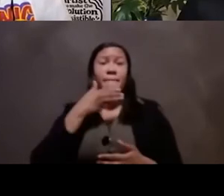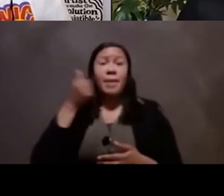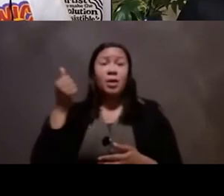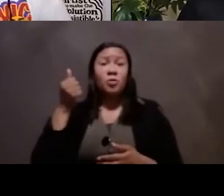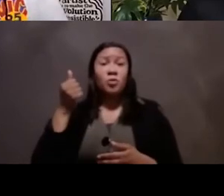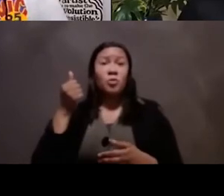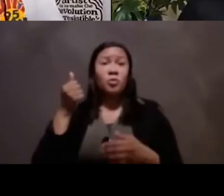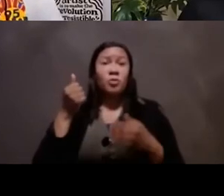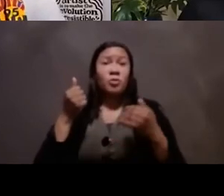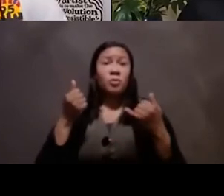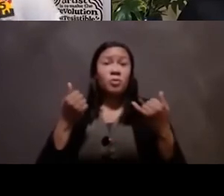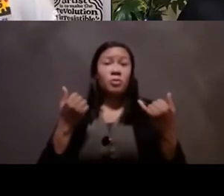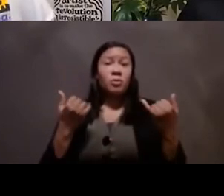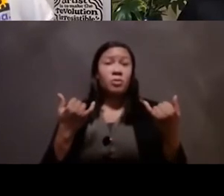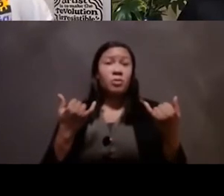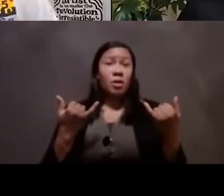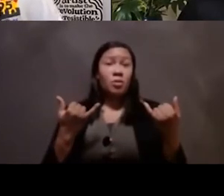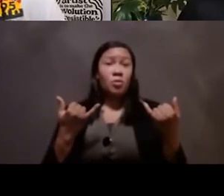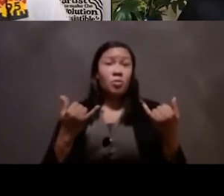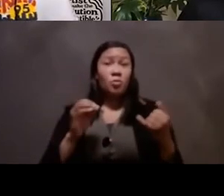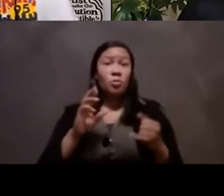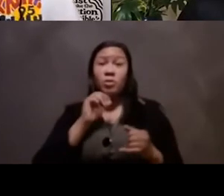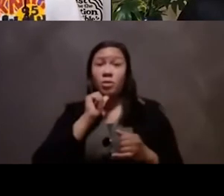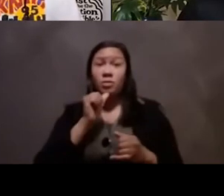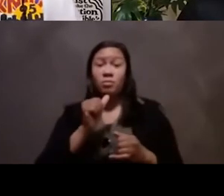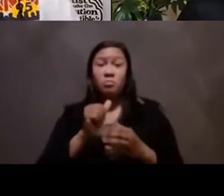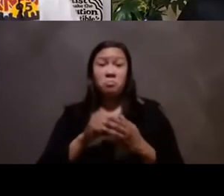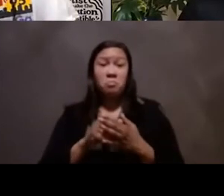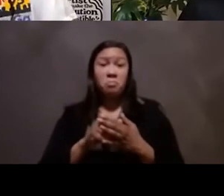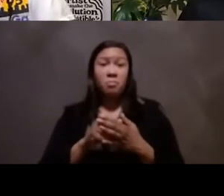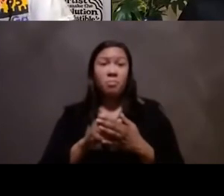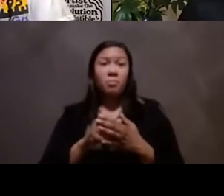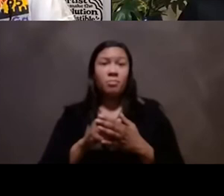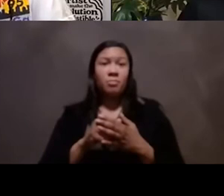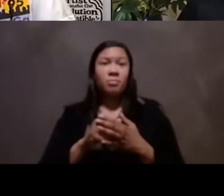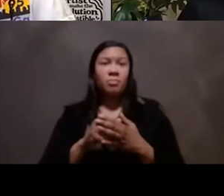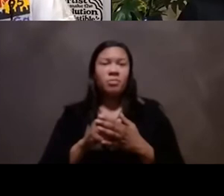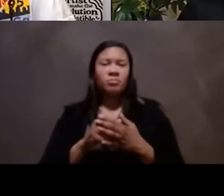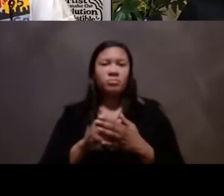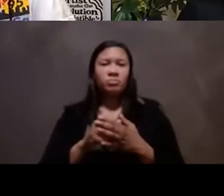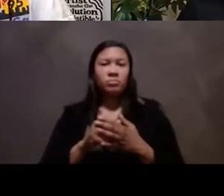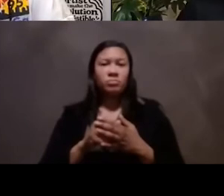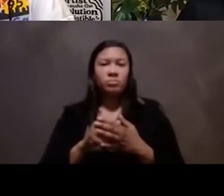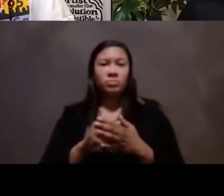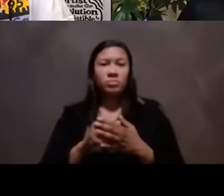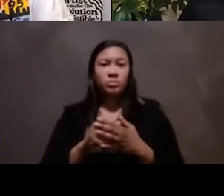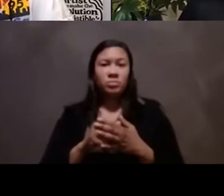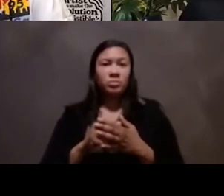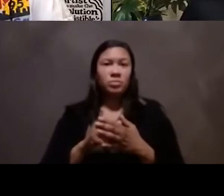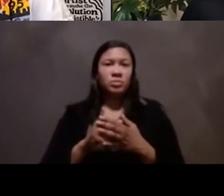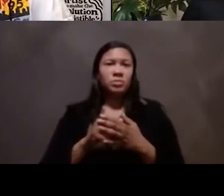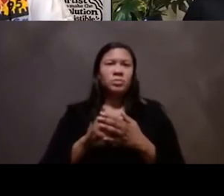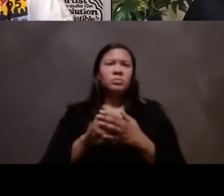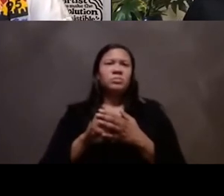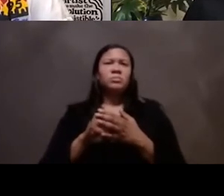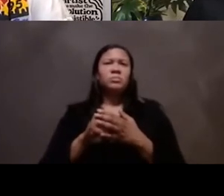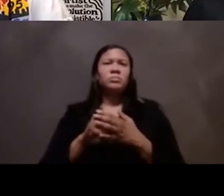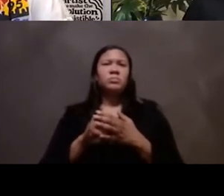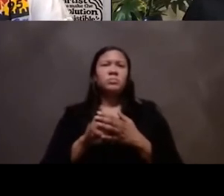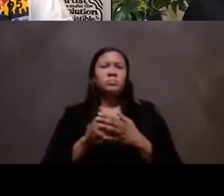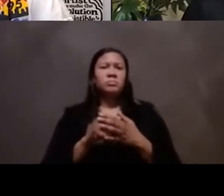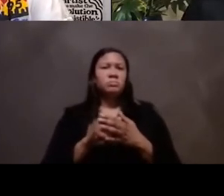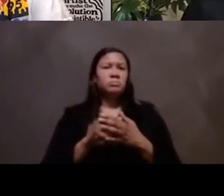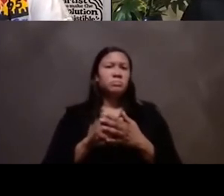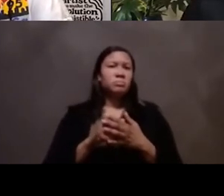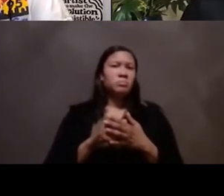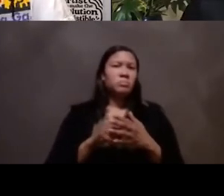I'm being oppressed by Zoom. Thank you so much for sharing that, Raquel. And I think so much of it is an iterative